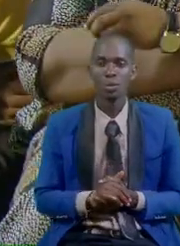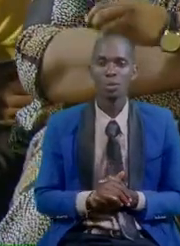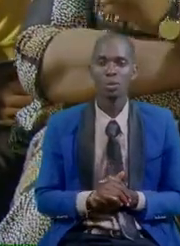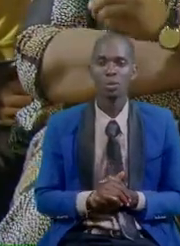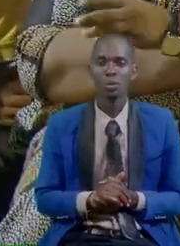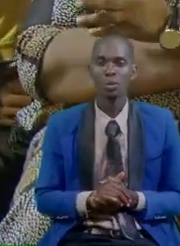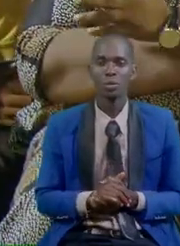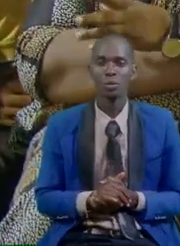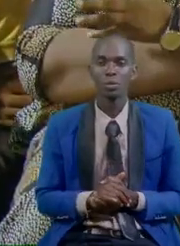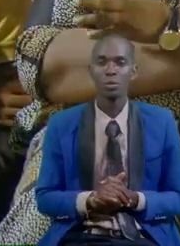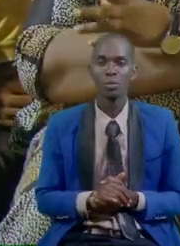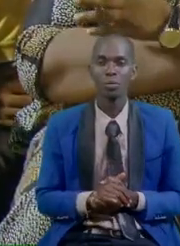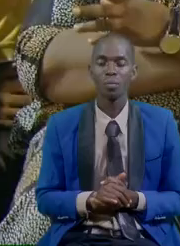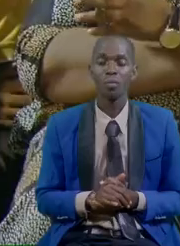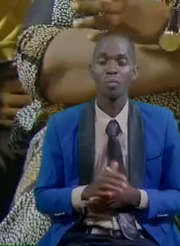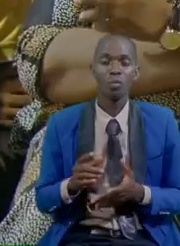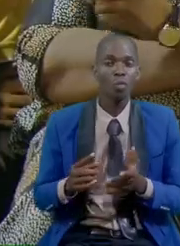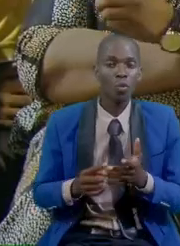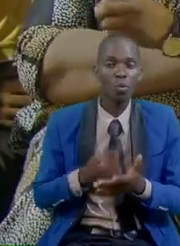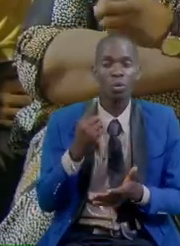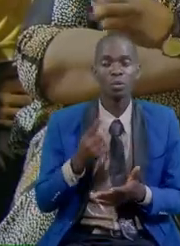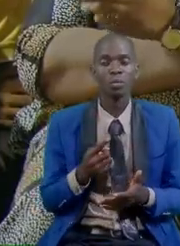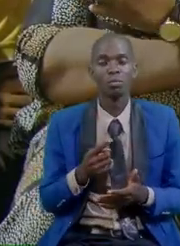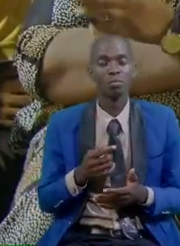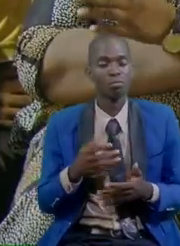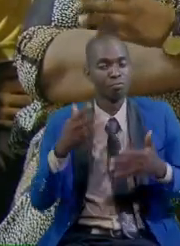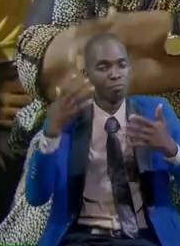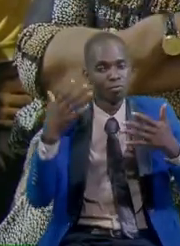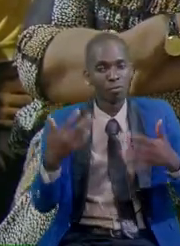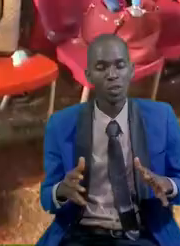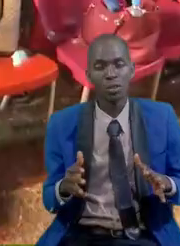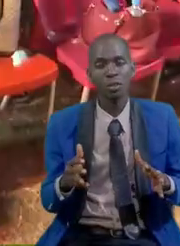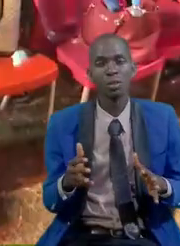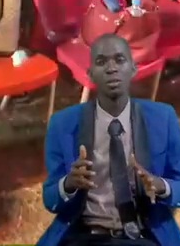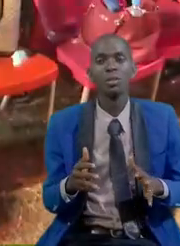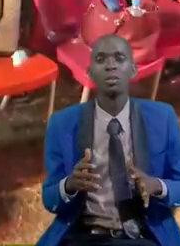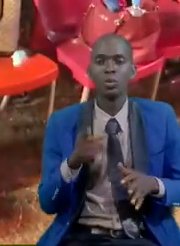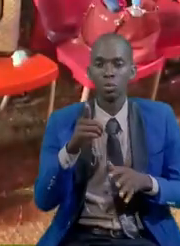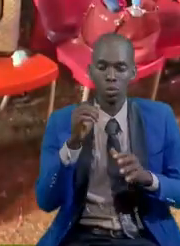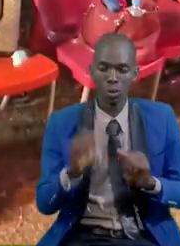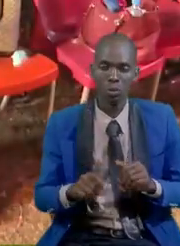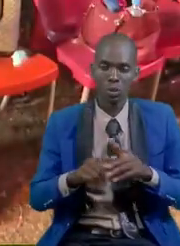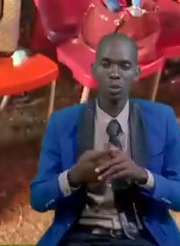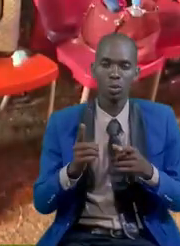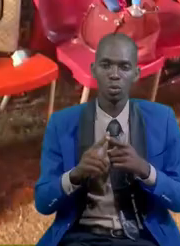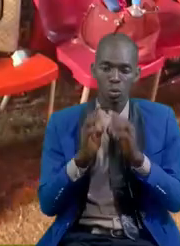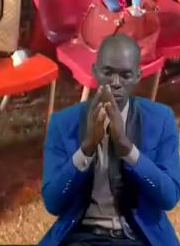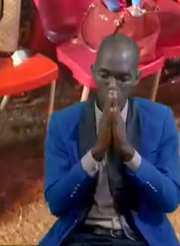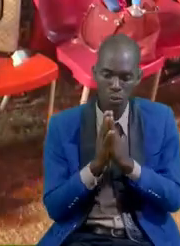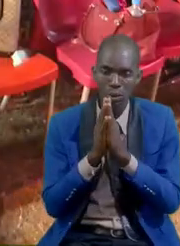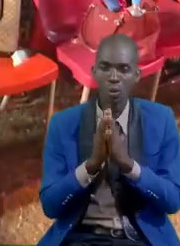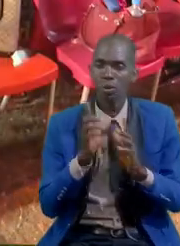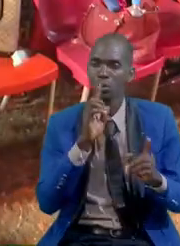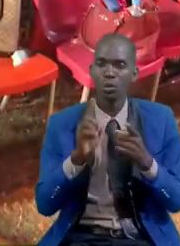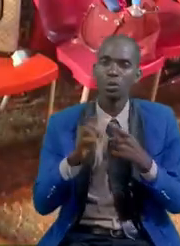Ones that are true with you, you join the prayer. I can hear some praying already. Calling on God. I say, God, don't